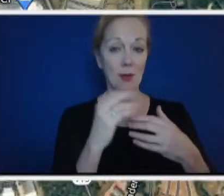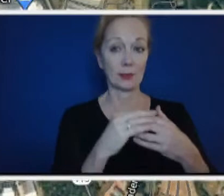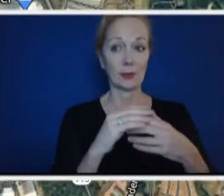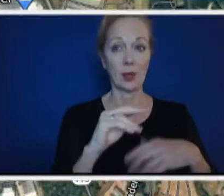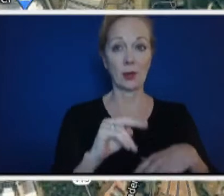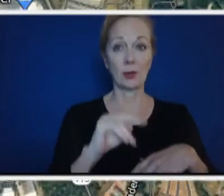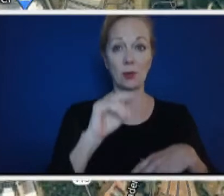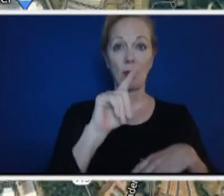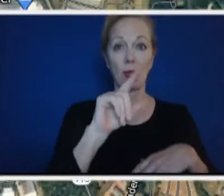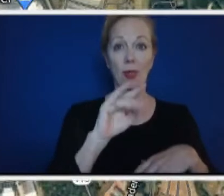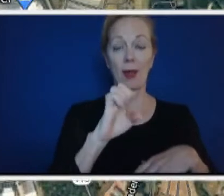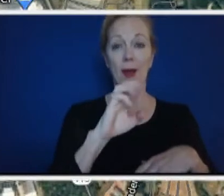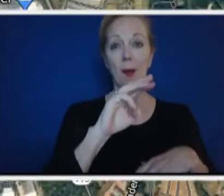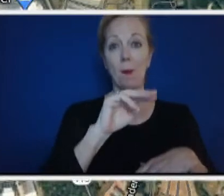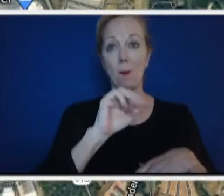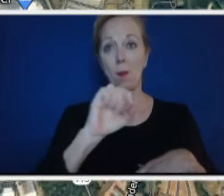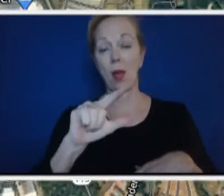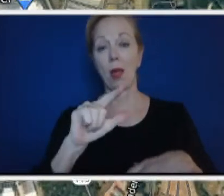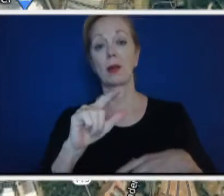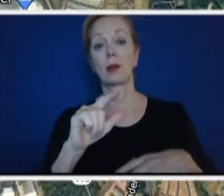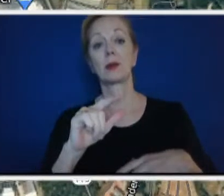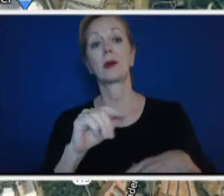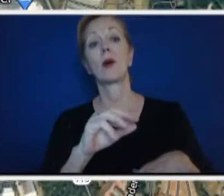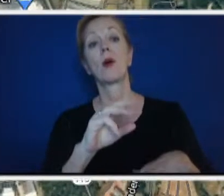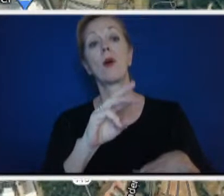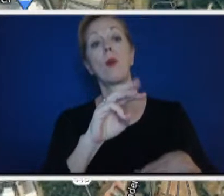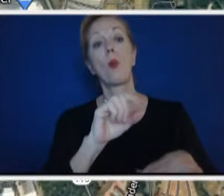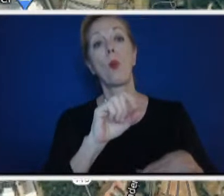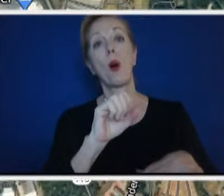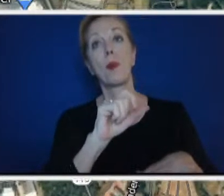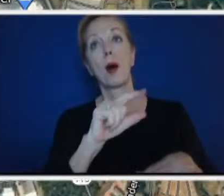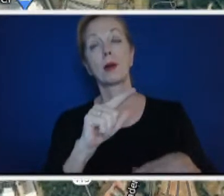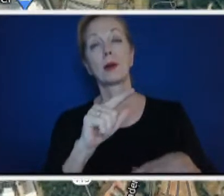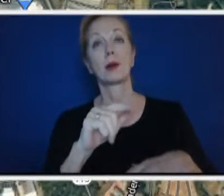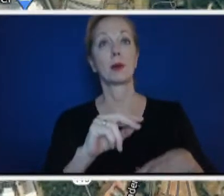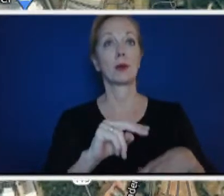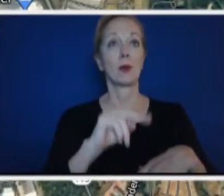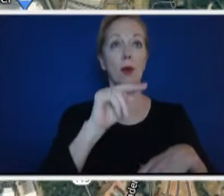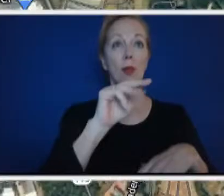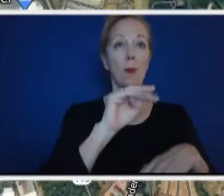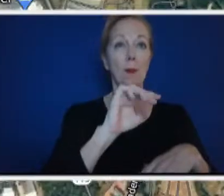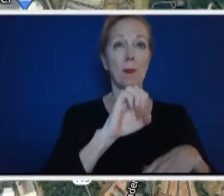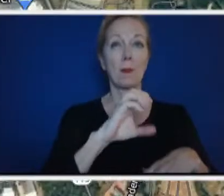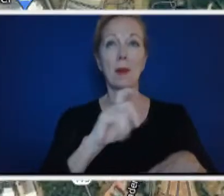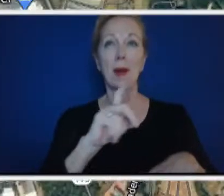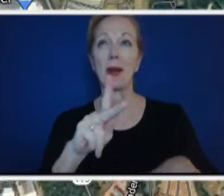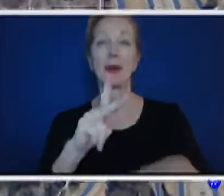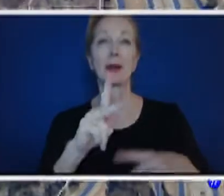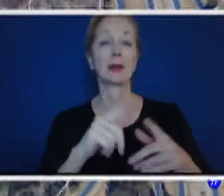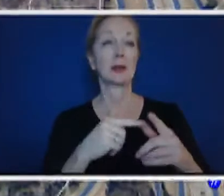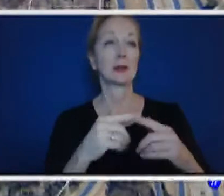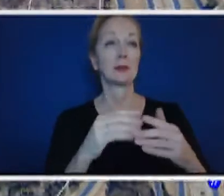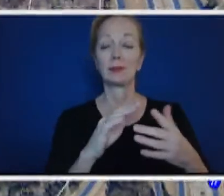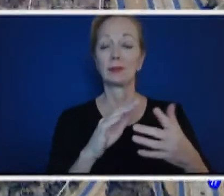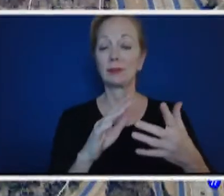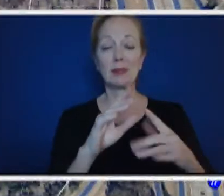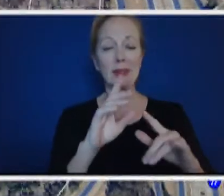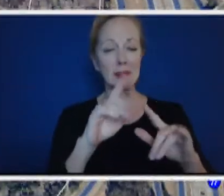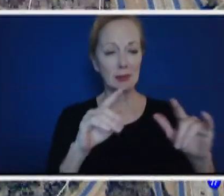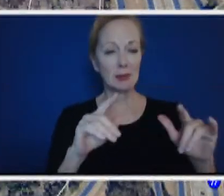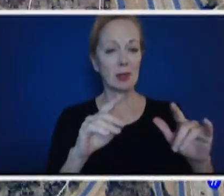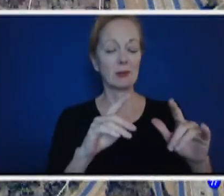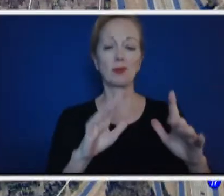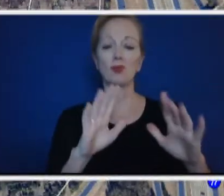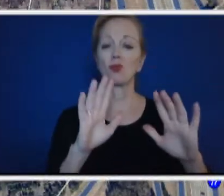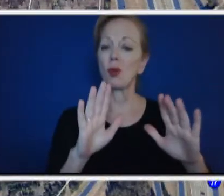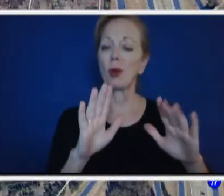Mall campus, Super Walmart, North Mecklenburg High School, plenty of employment in this area, so just a great